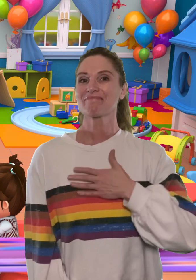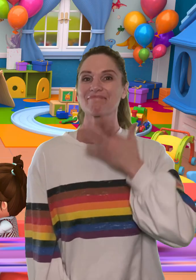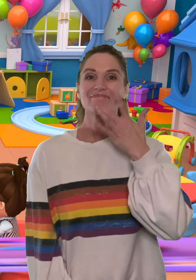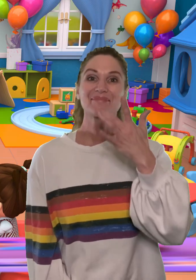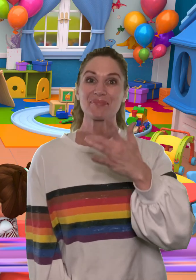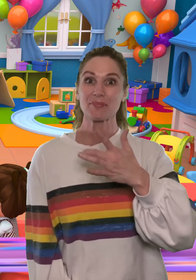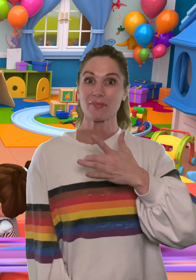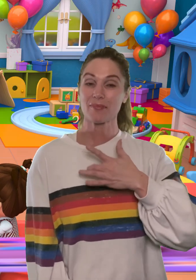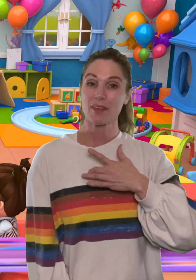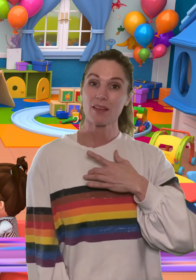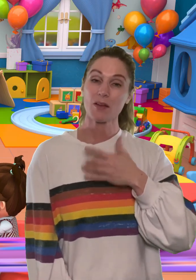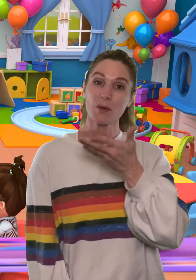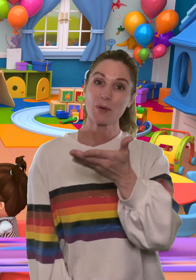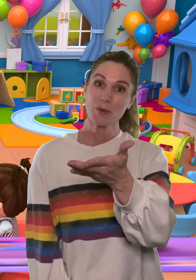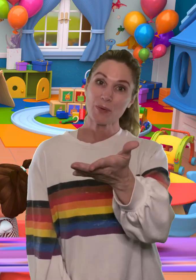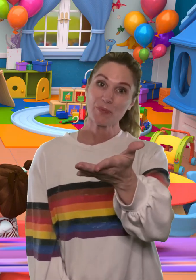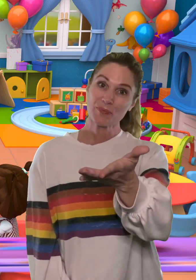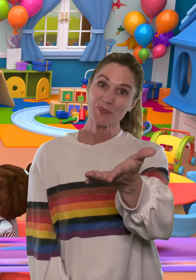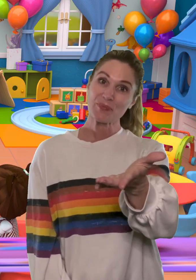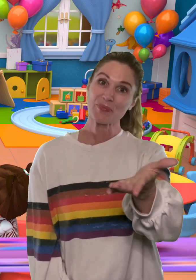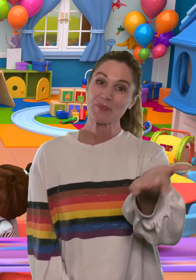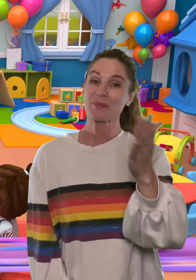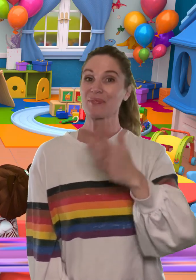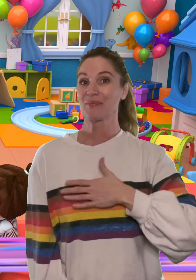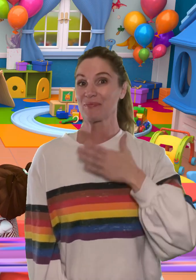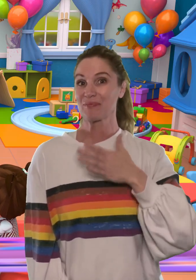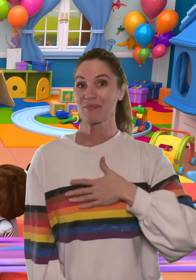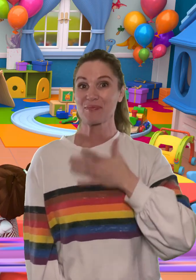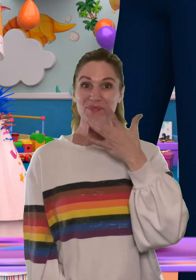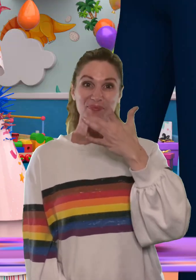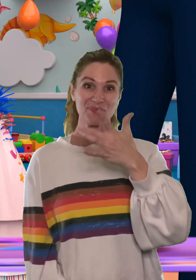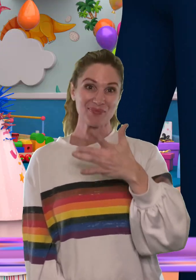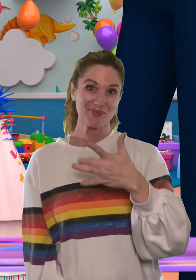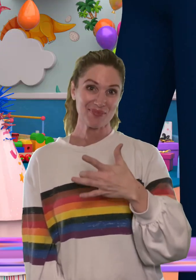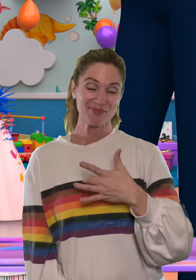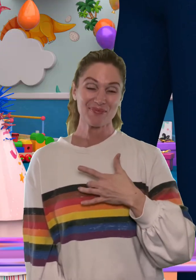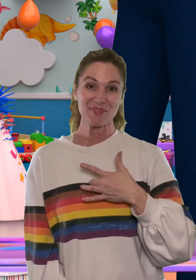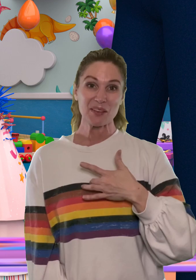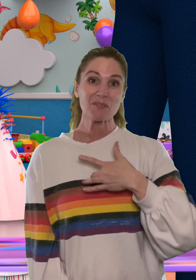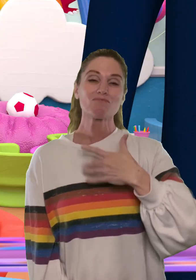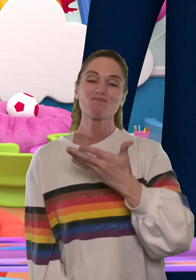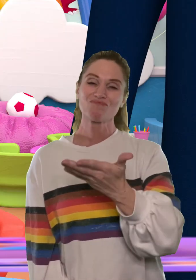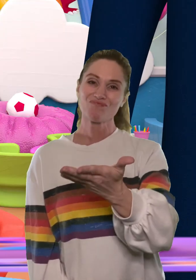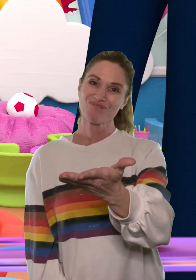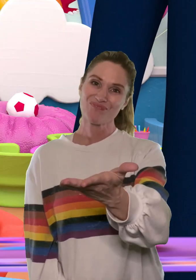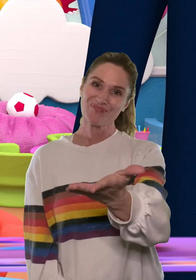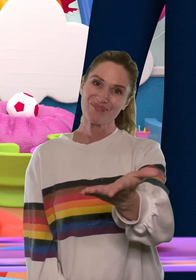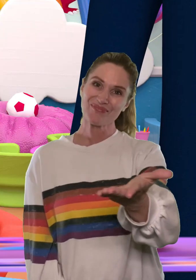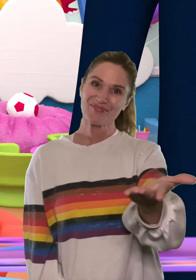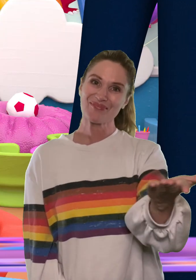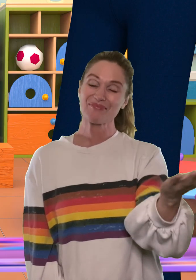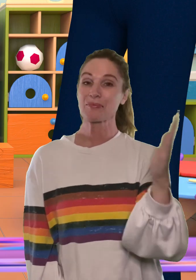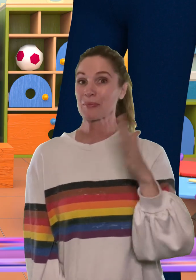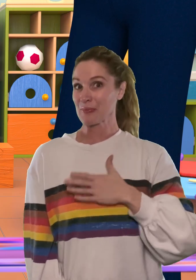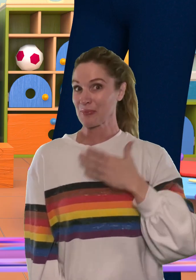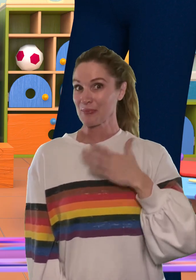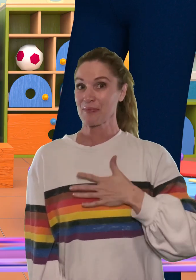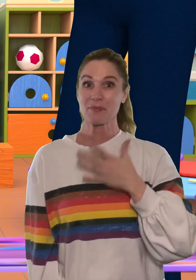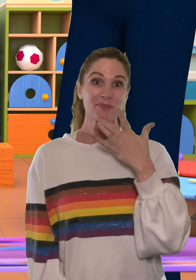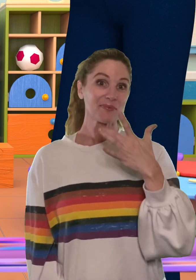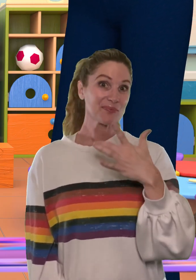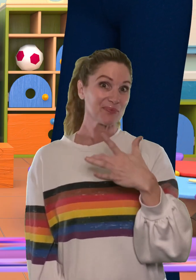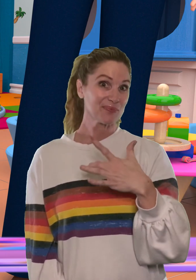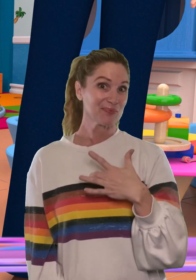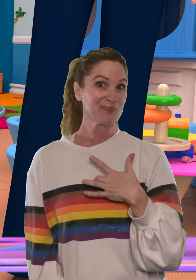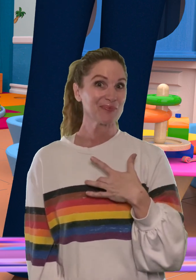happy birthday to you happy birthday to you